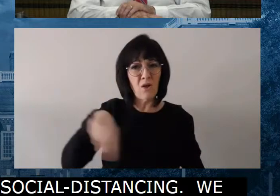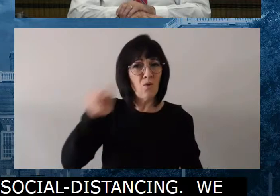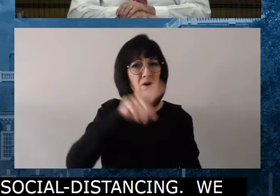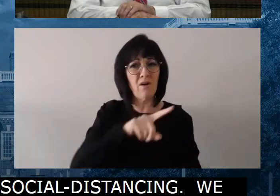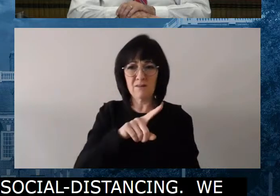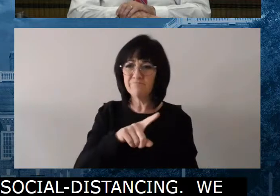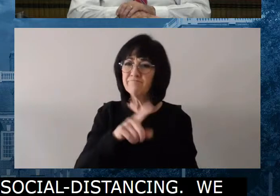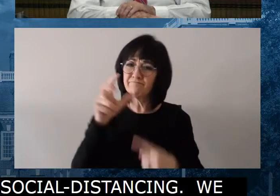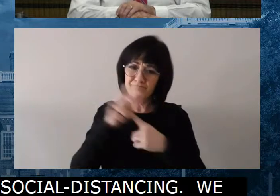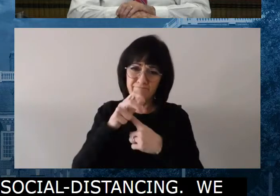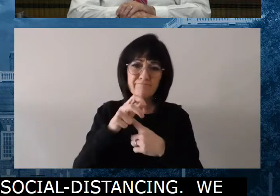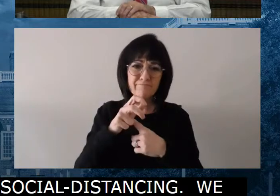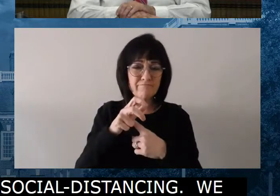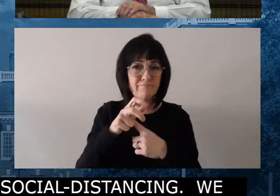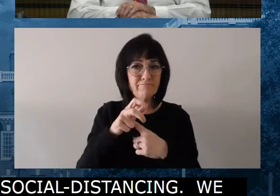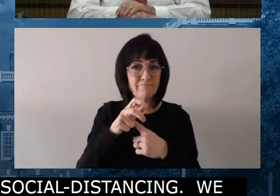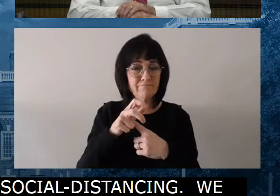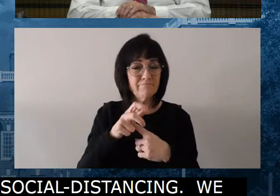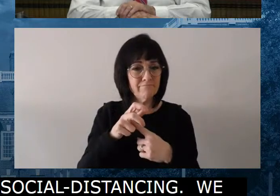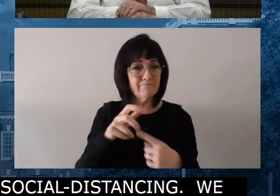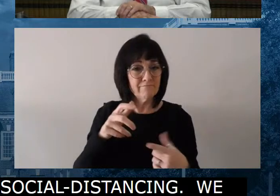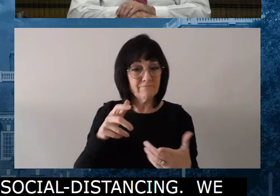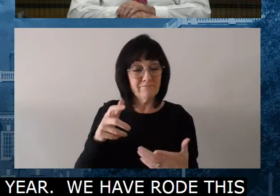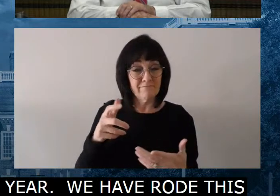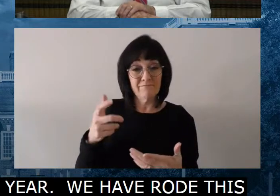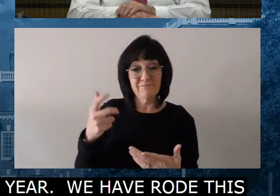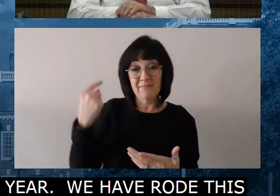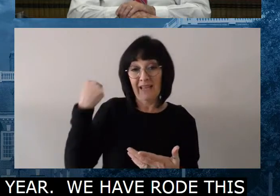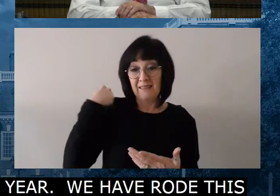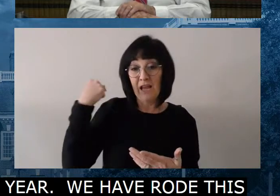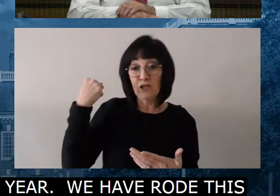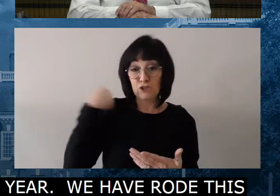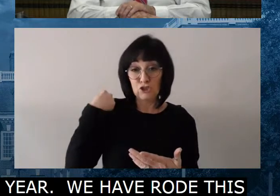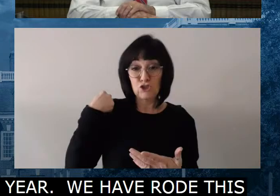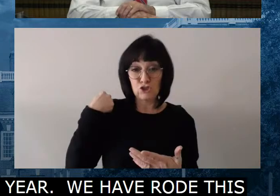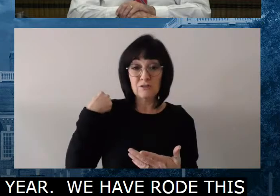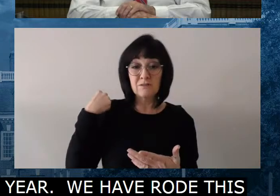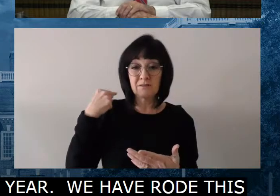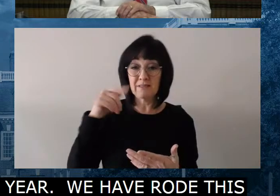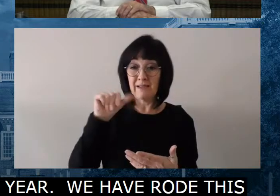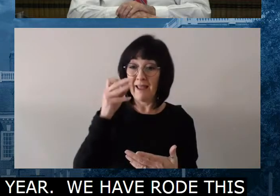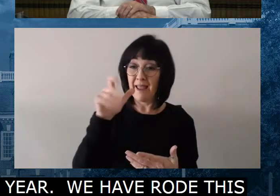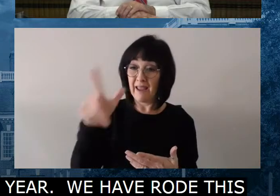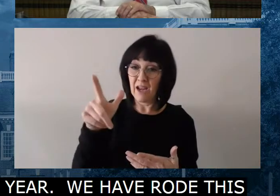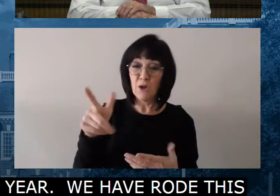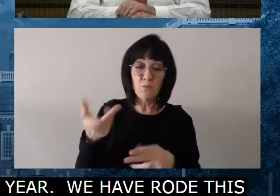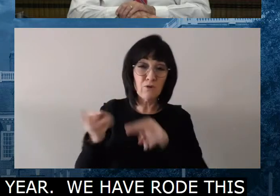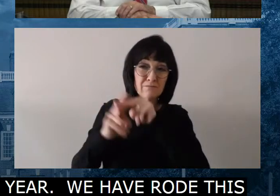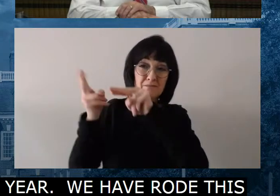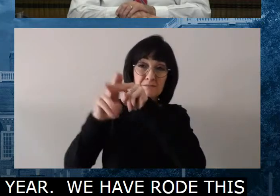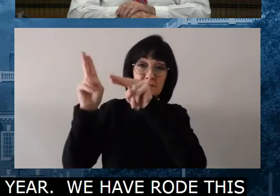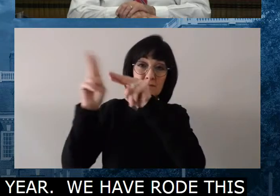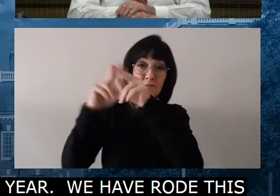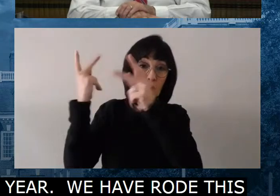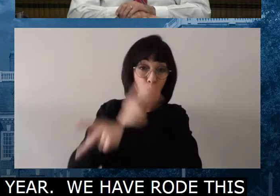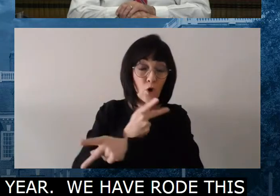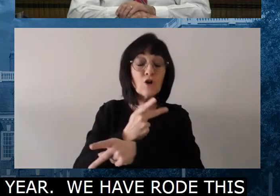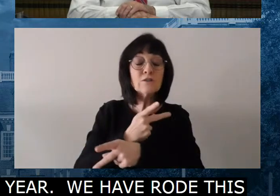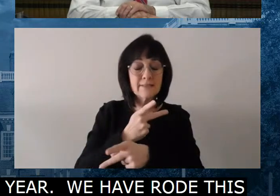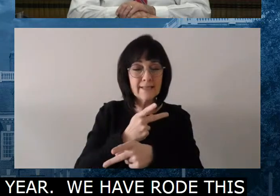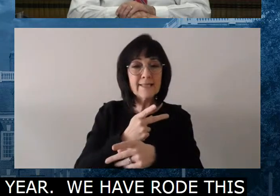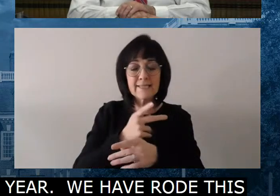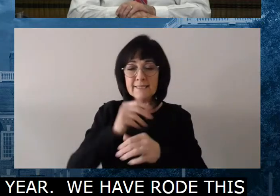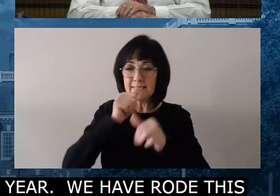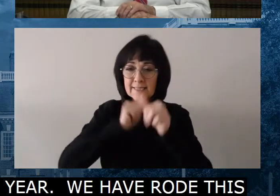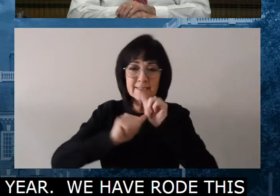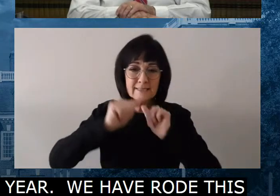wave up back in April, down the other side in May, June, and July, up again in November